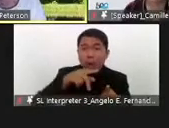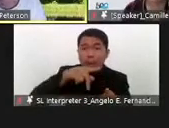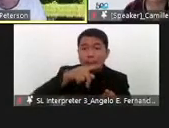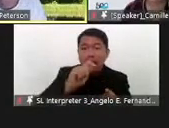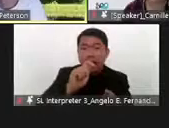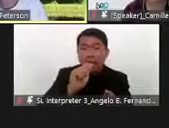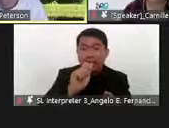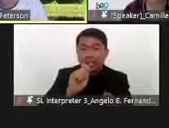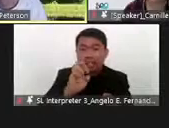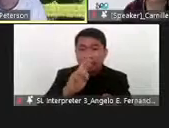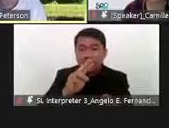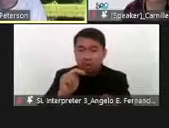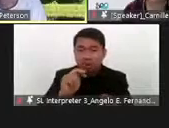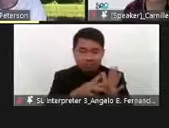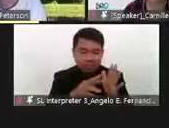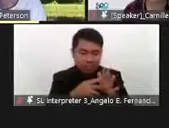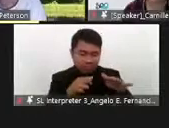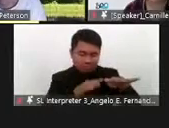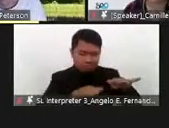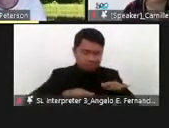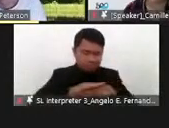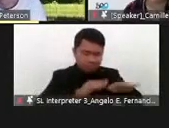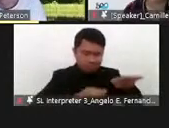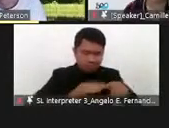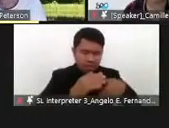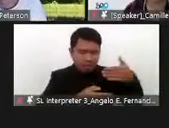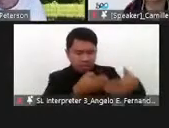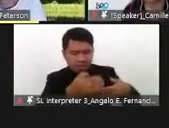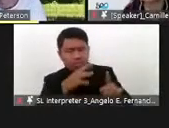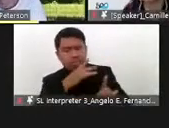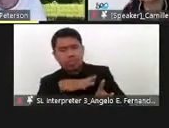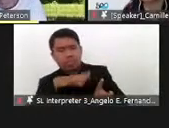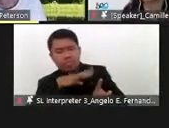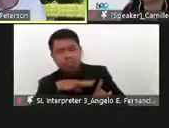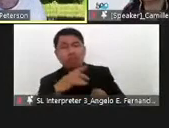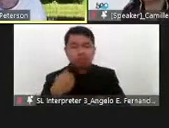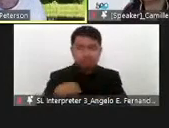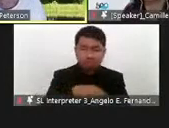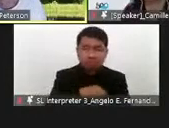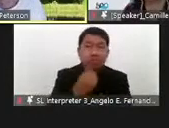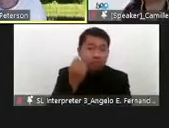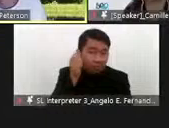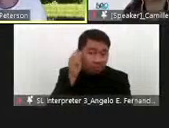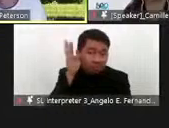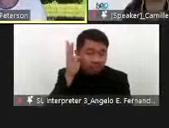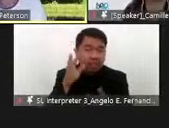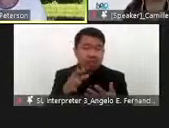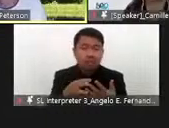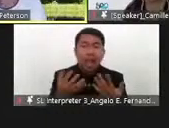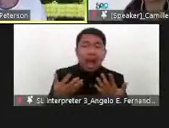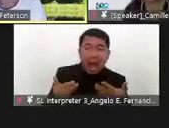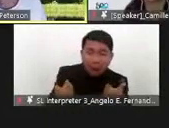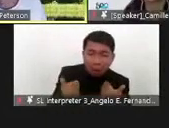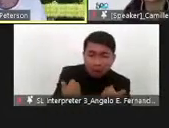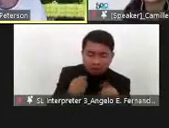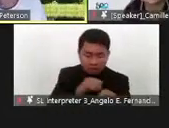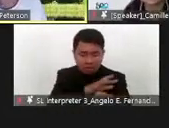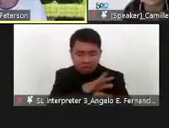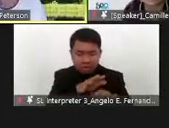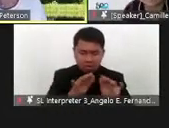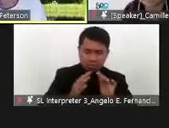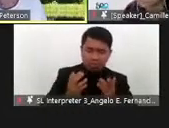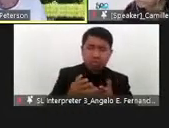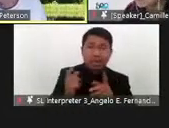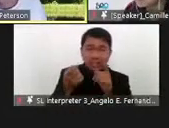Nina patterns, and the intertropical convergence zone that I mentioned in my lecture, how these influence global